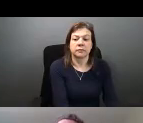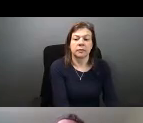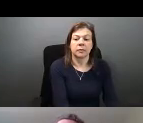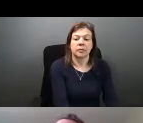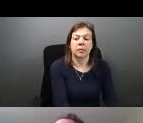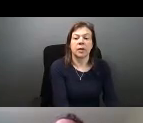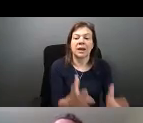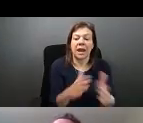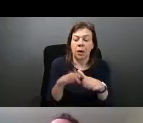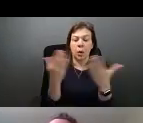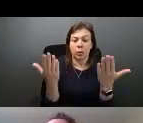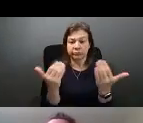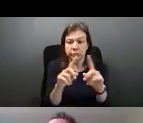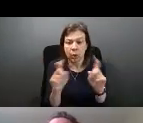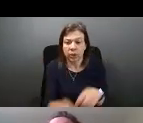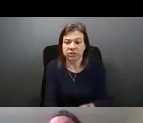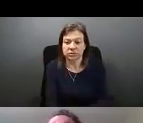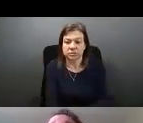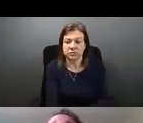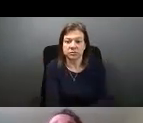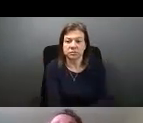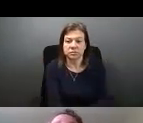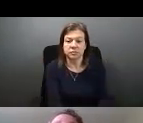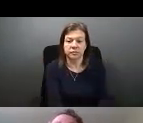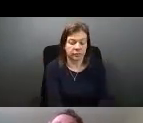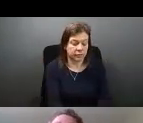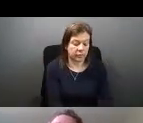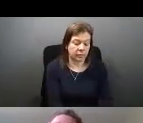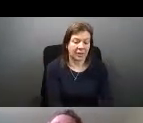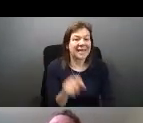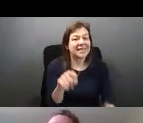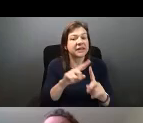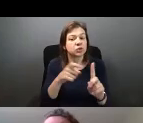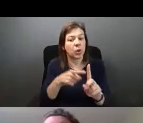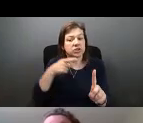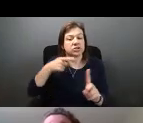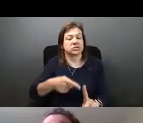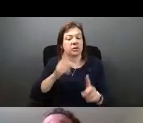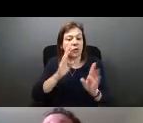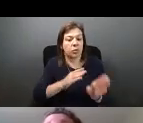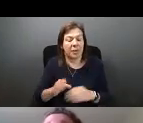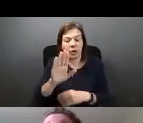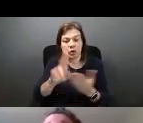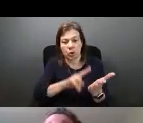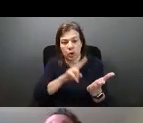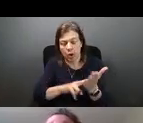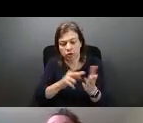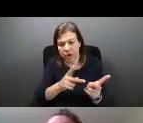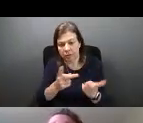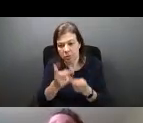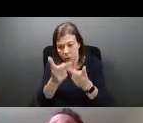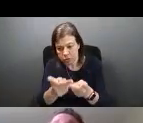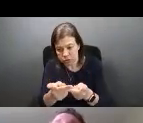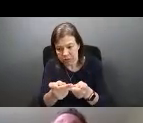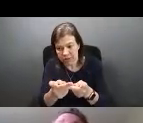for questions. Just a little reminder that these should be questions about preparing your contract proposal